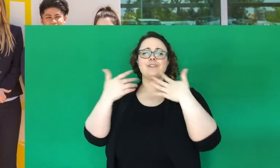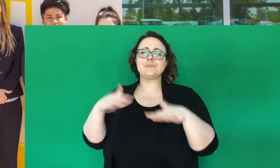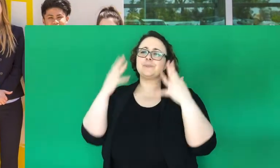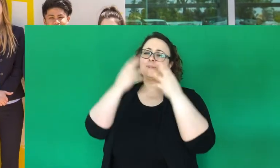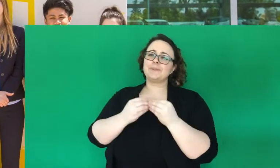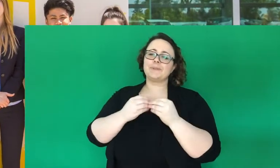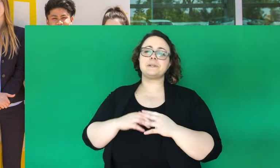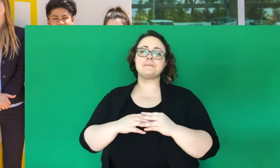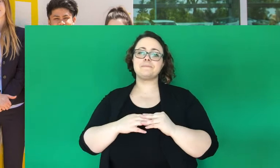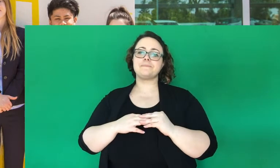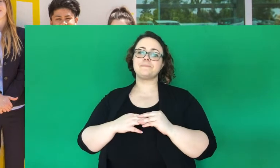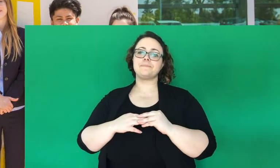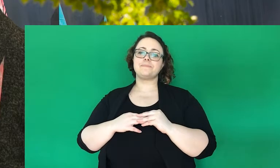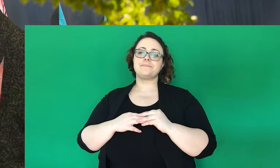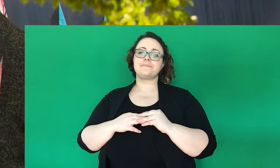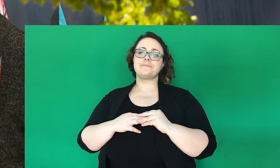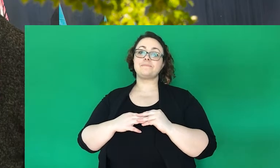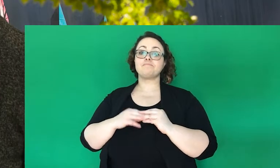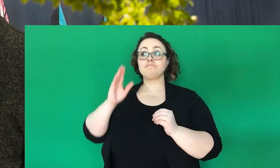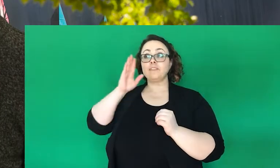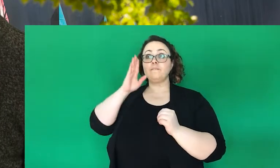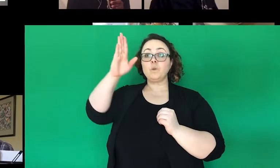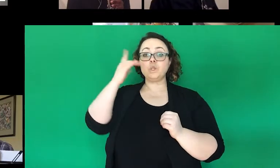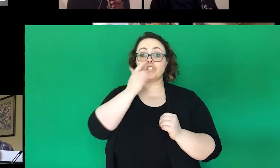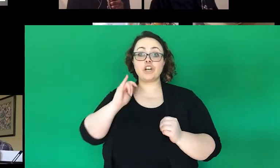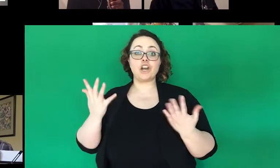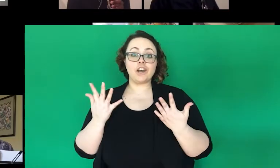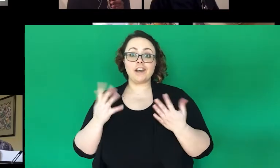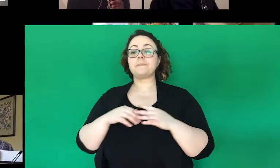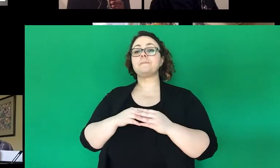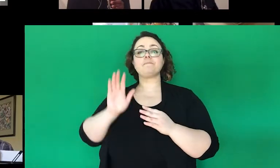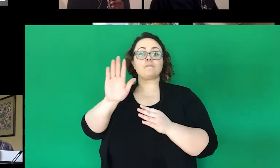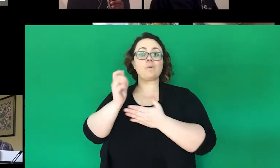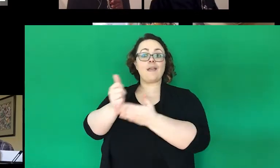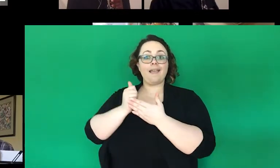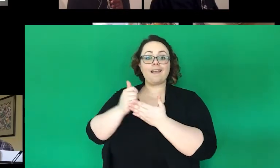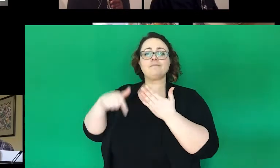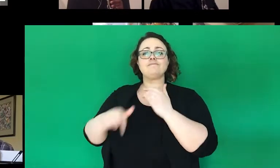and wayfinders from our graphic design students. What does the future